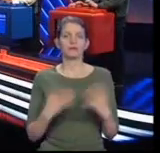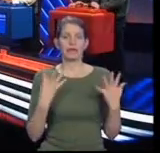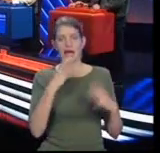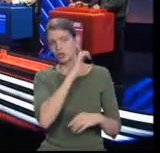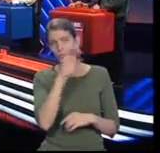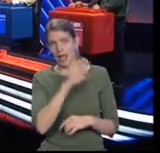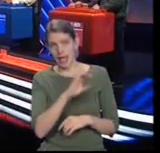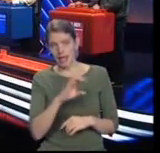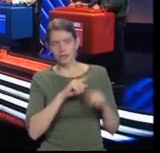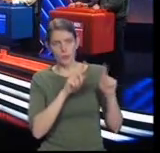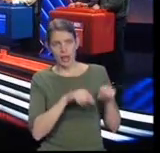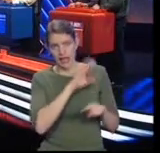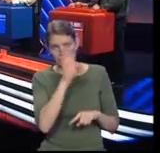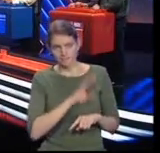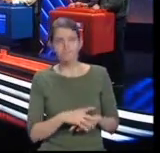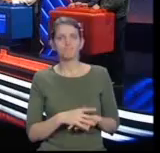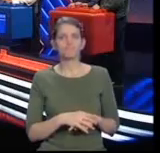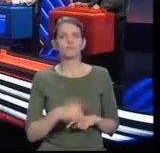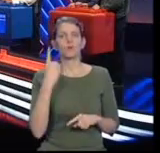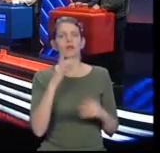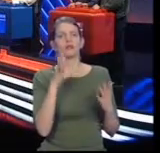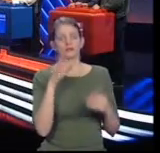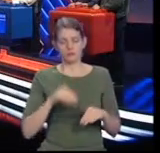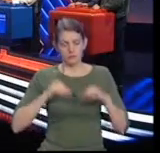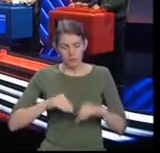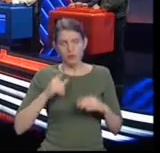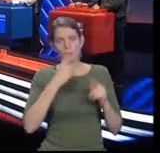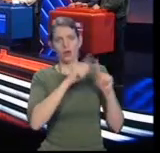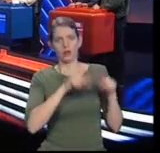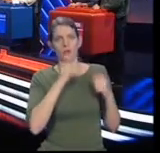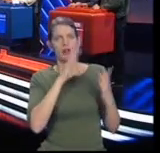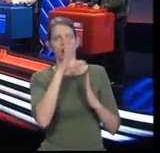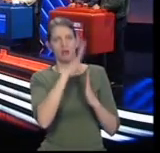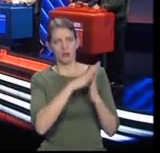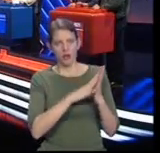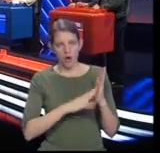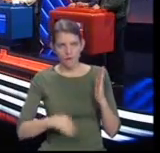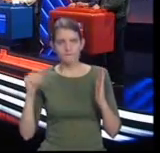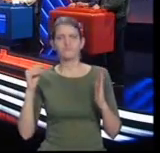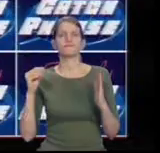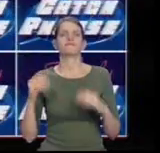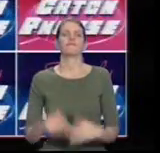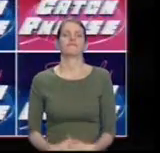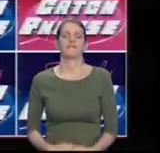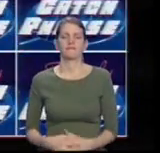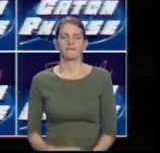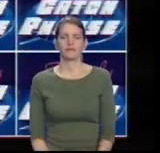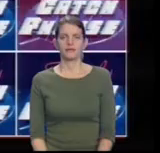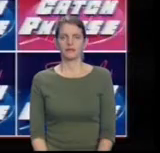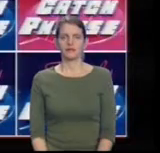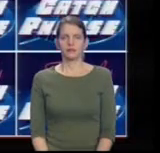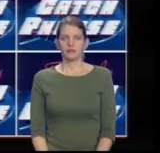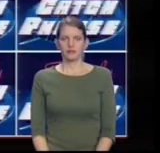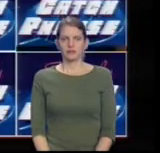50. So behind those nine squares is the bonus catchphrase. Hit your knob thing and take one of the squares away. Middle right. Take it away,